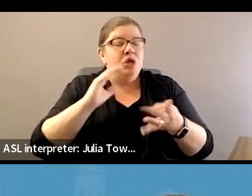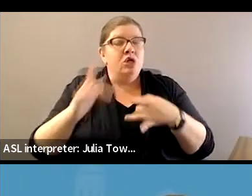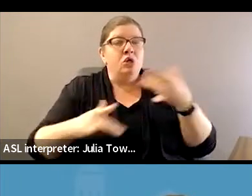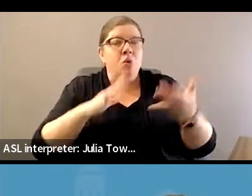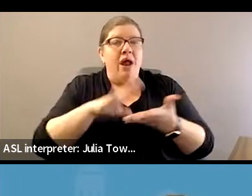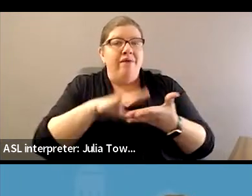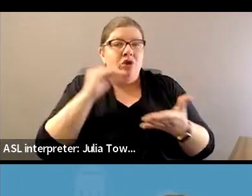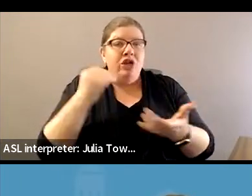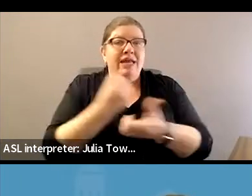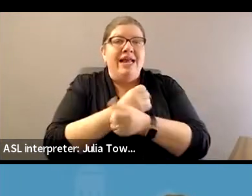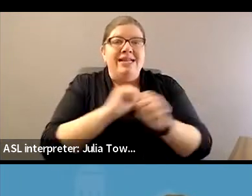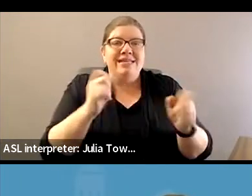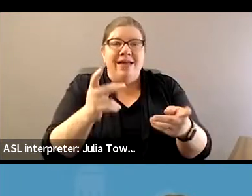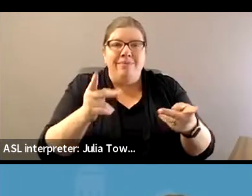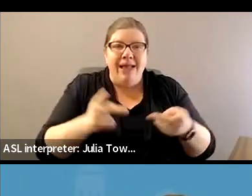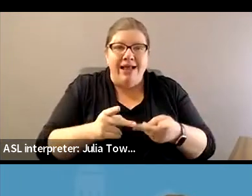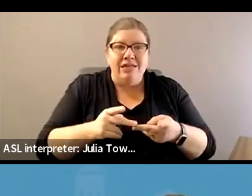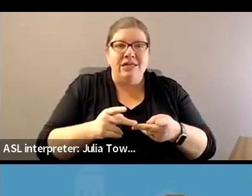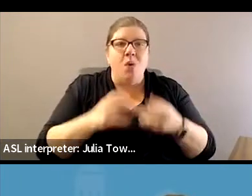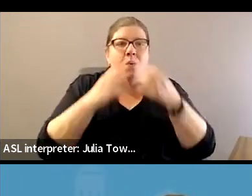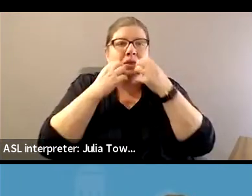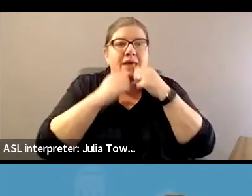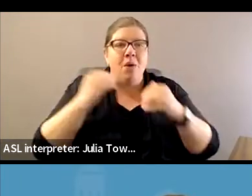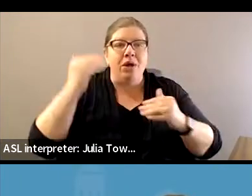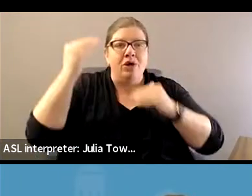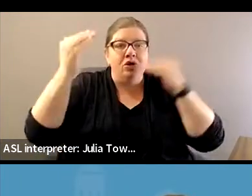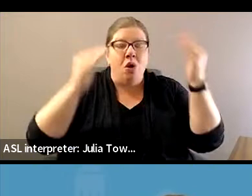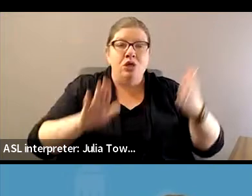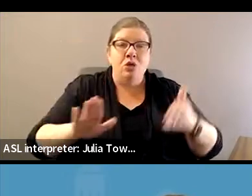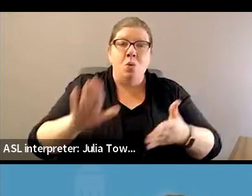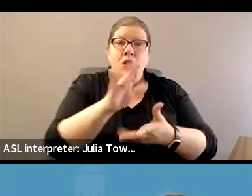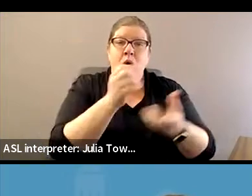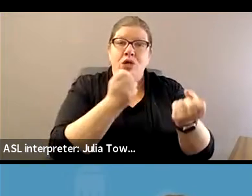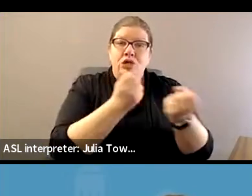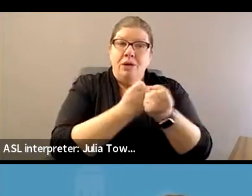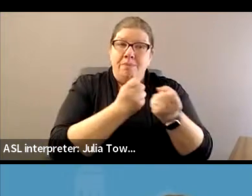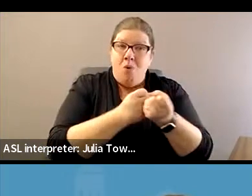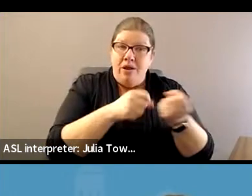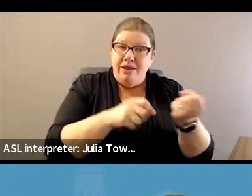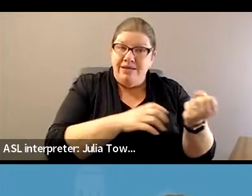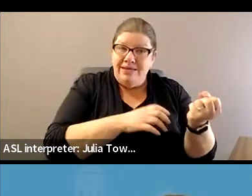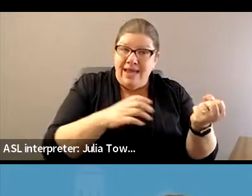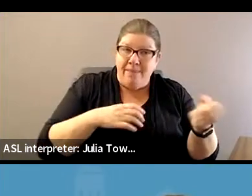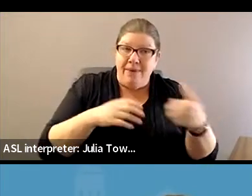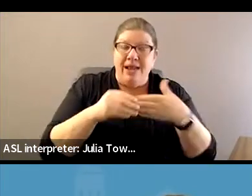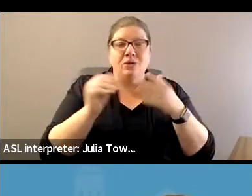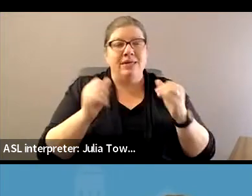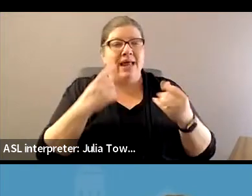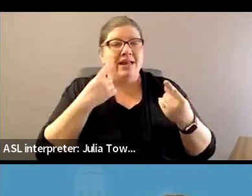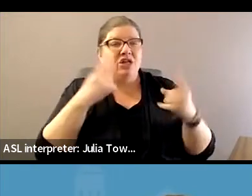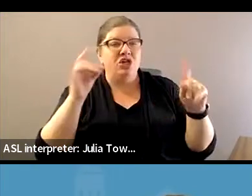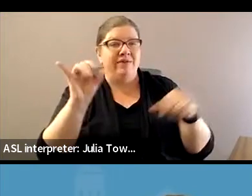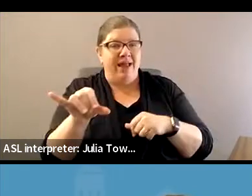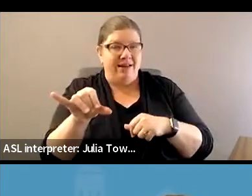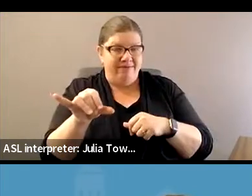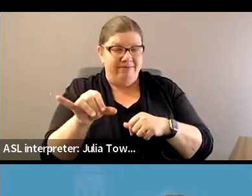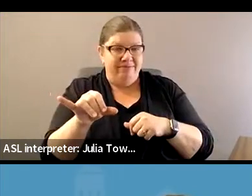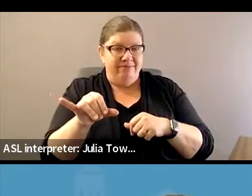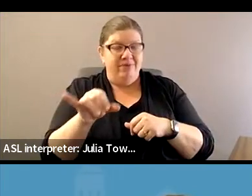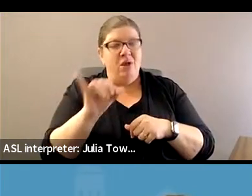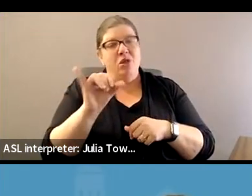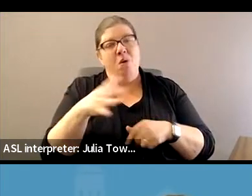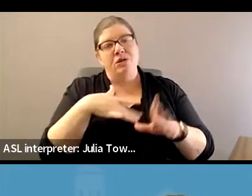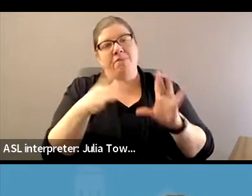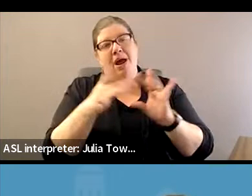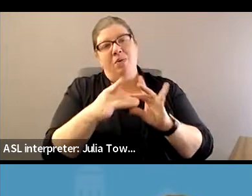caring adults. And I feel confident that with your support in this cabinet and our leaders, we can achieve that. Those are my